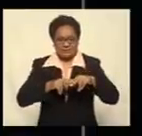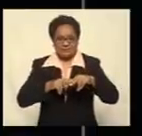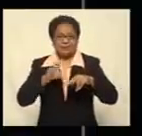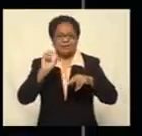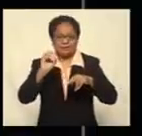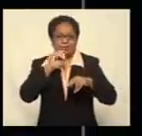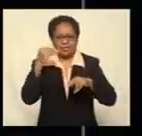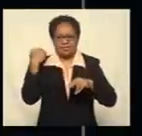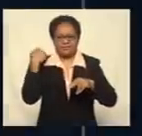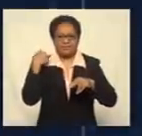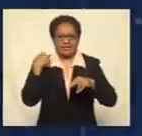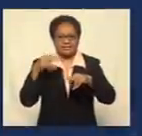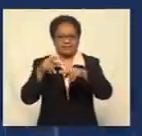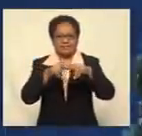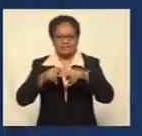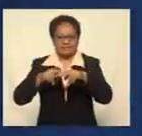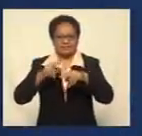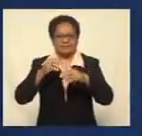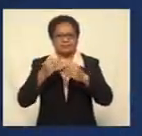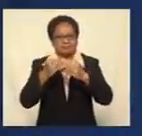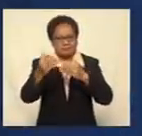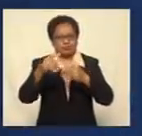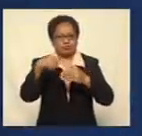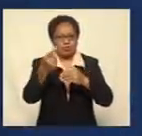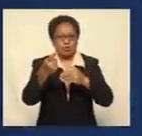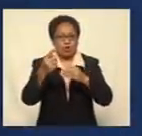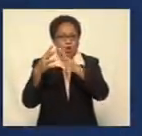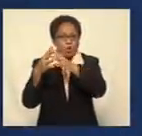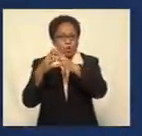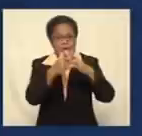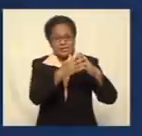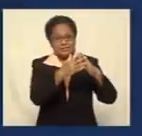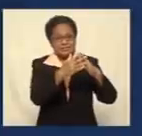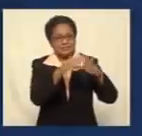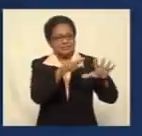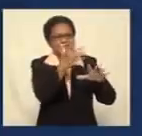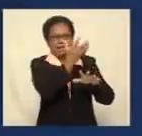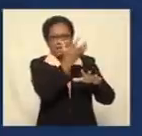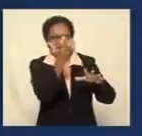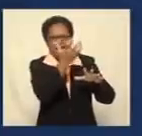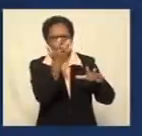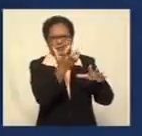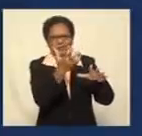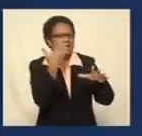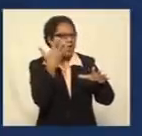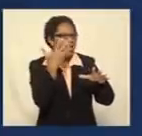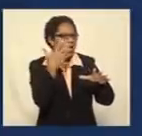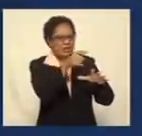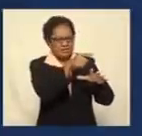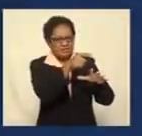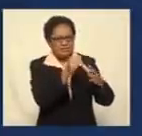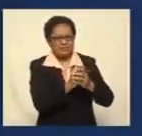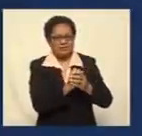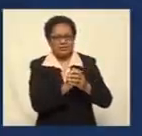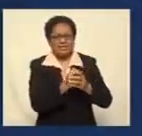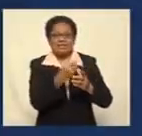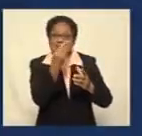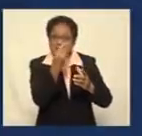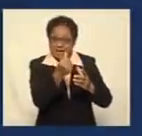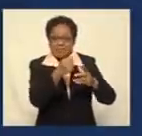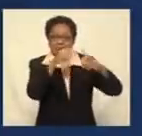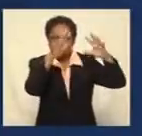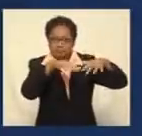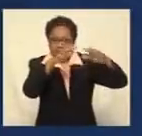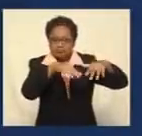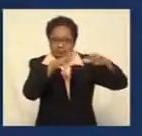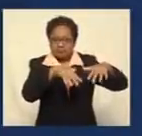until tomorrow. The west was mostly cloudy and humid. There was occasional rain and thunderstorms